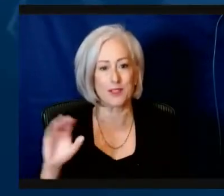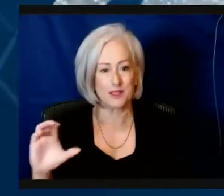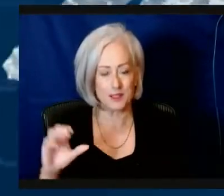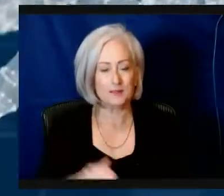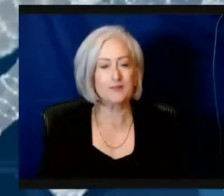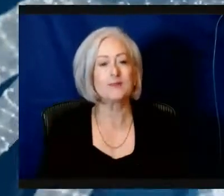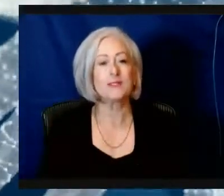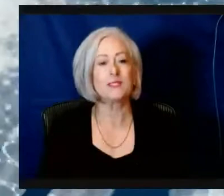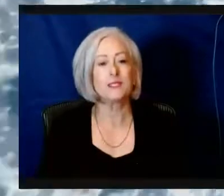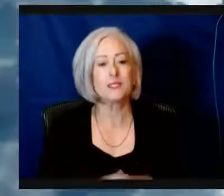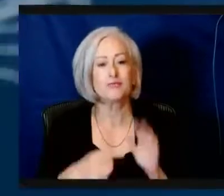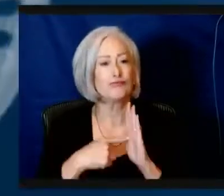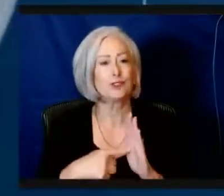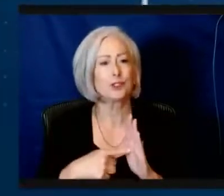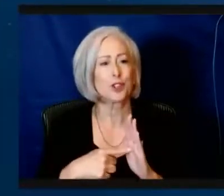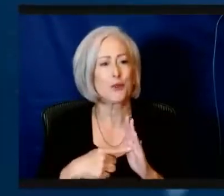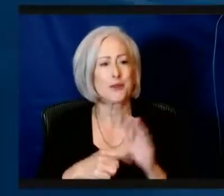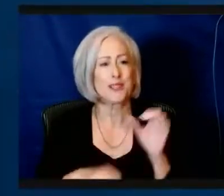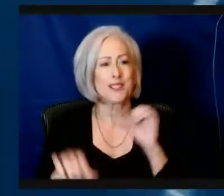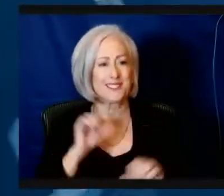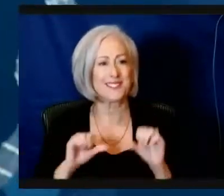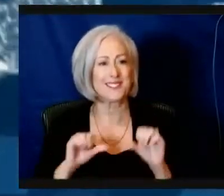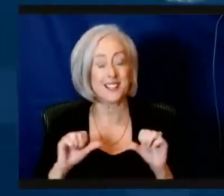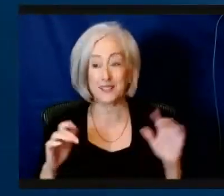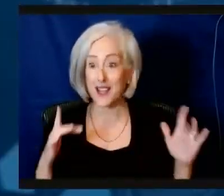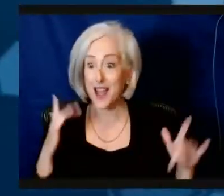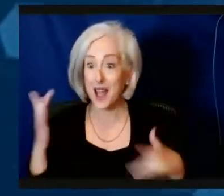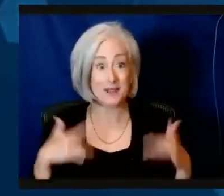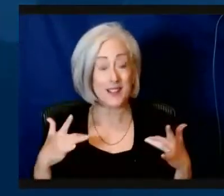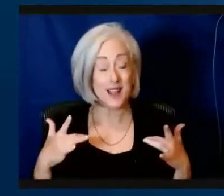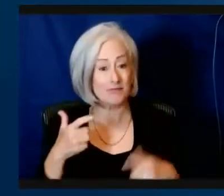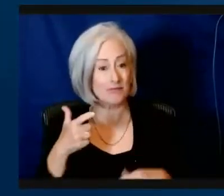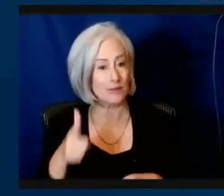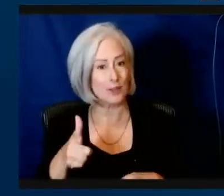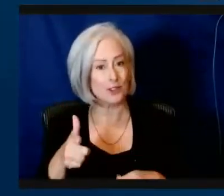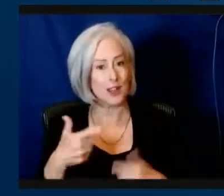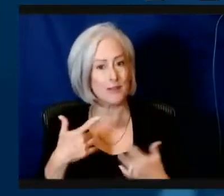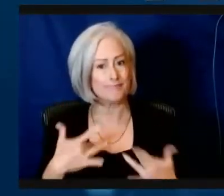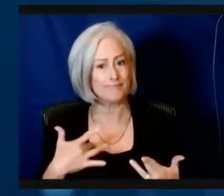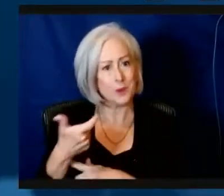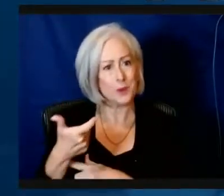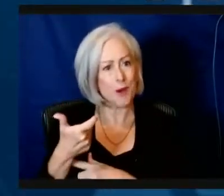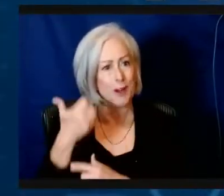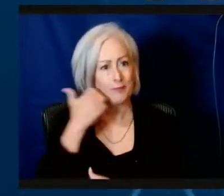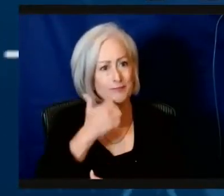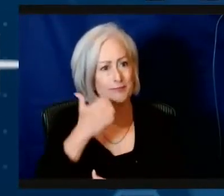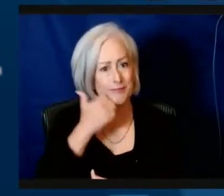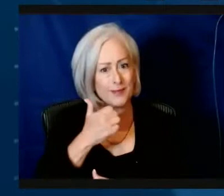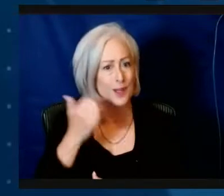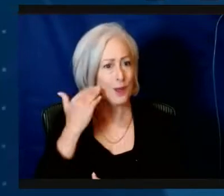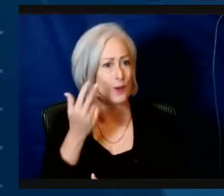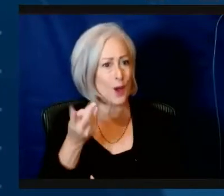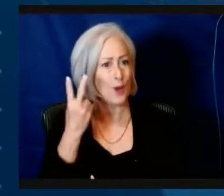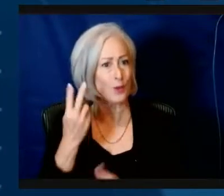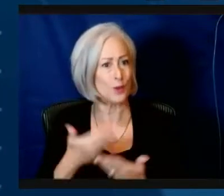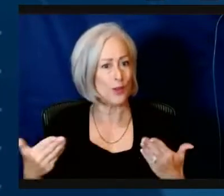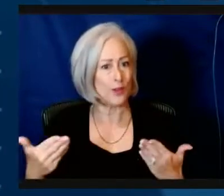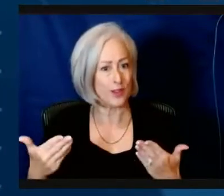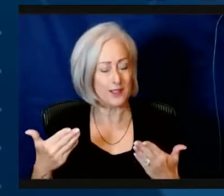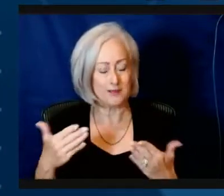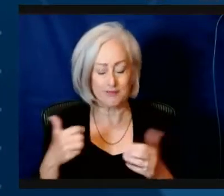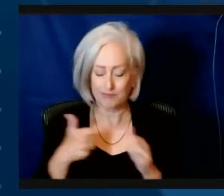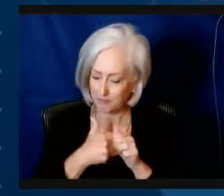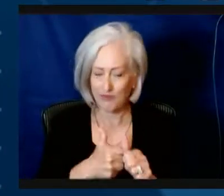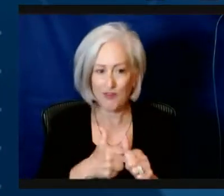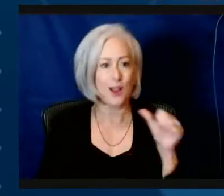Science, and I'm so excited. If you're a regular viewer, you always know these two things. We're always going to follow the science,